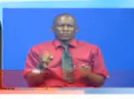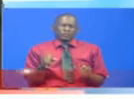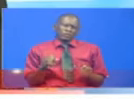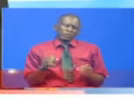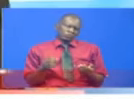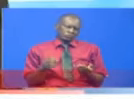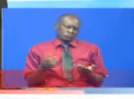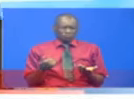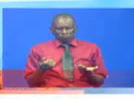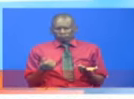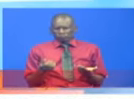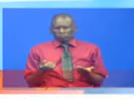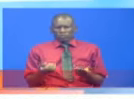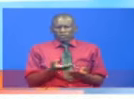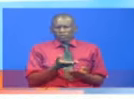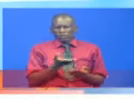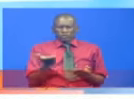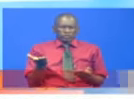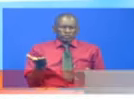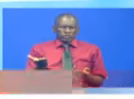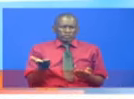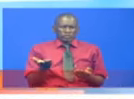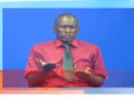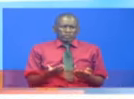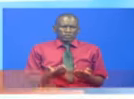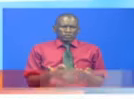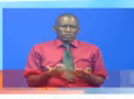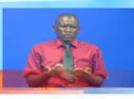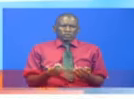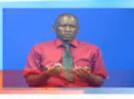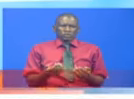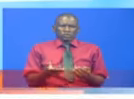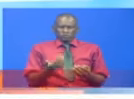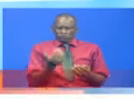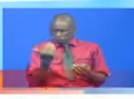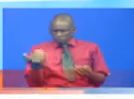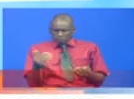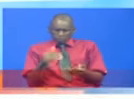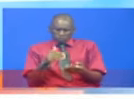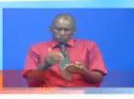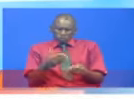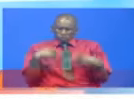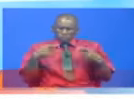asymptomatics will always pose a risk of spreading the disease.